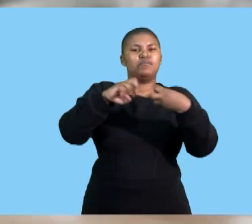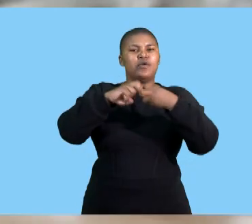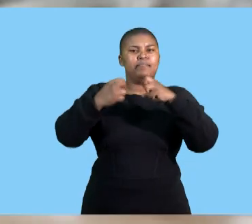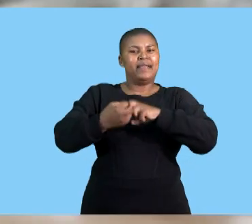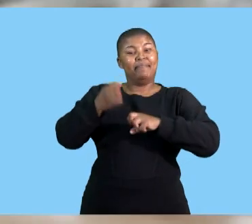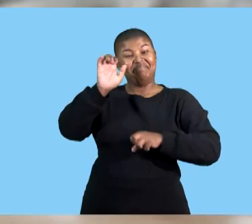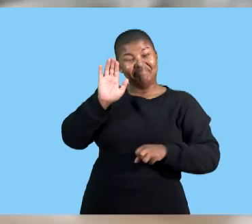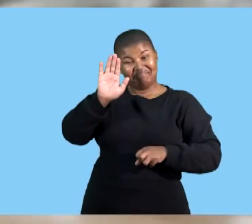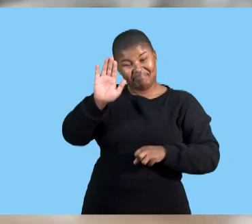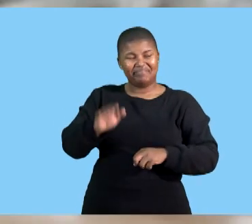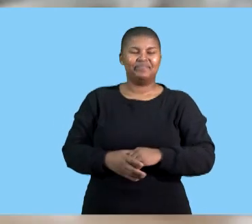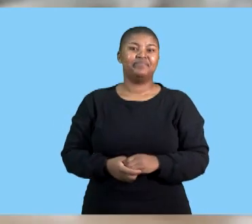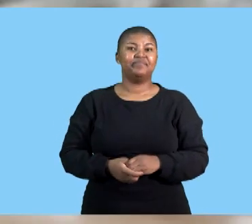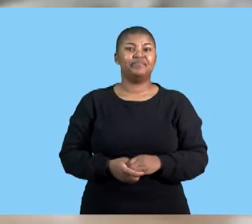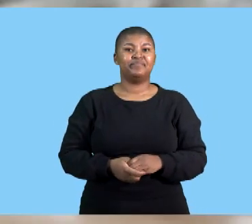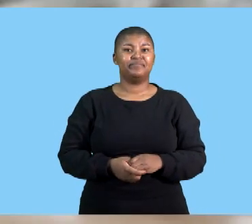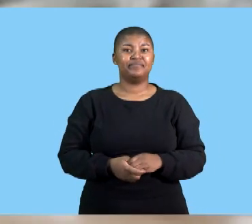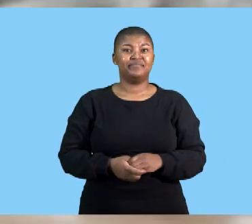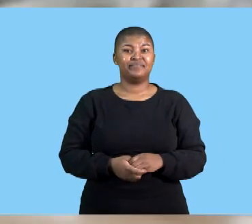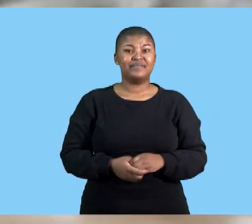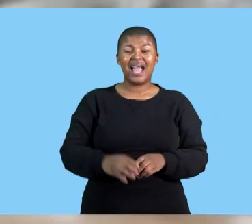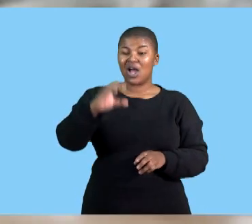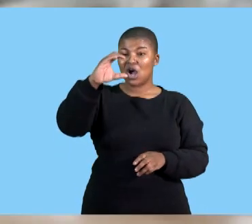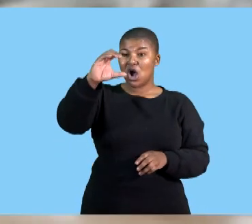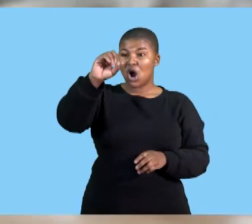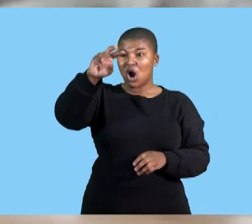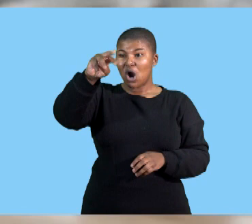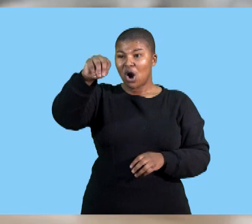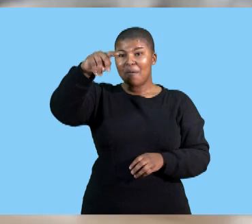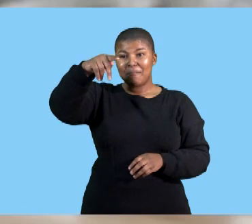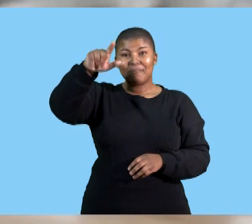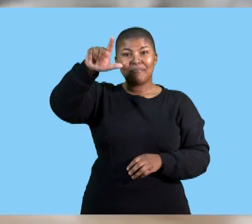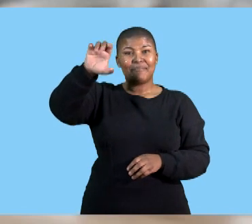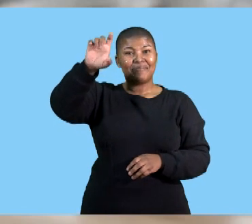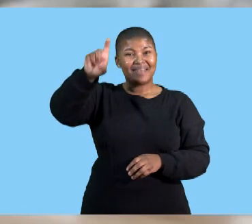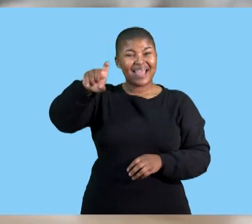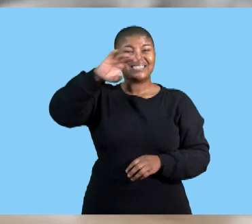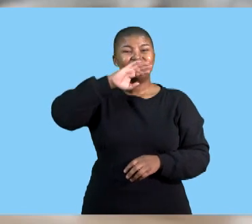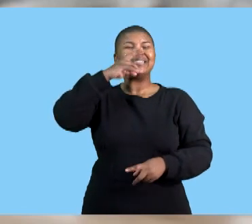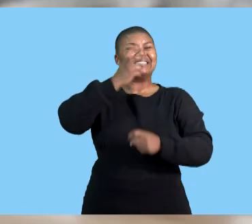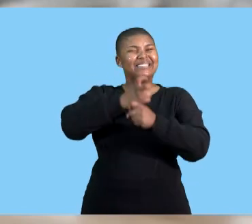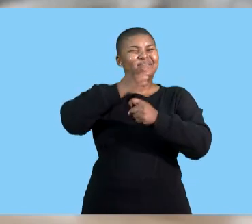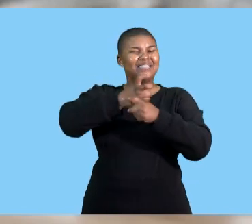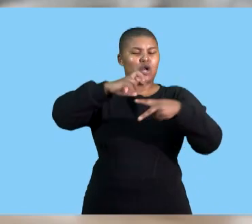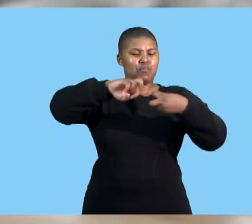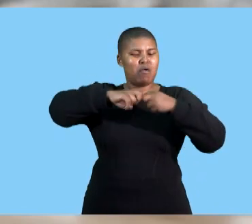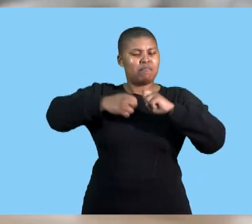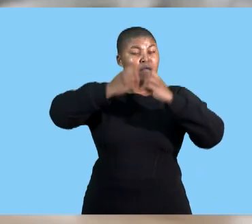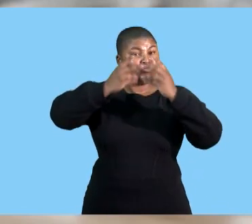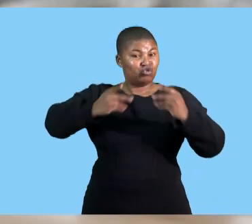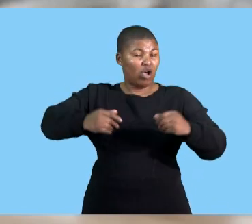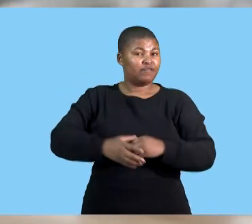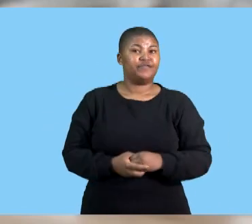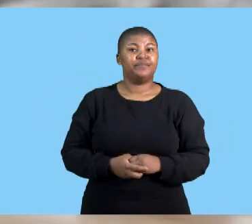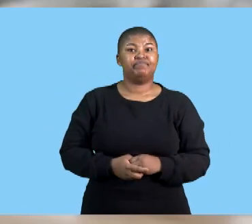a complex problem, again, is a problem that is very difficult to solve. So as a result, it may be